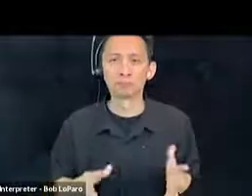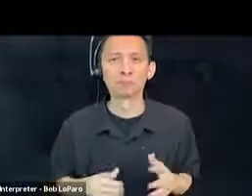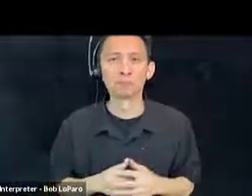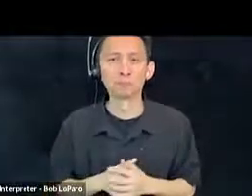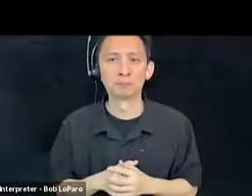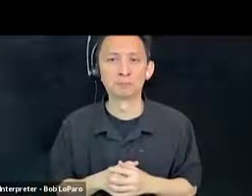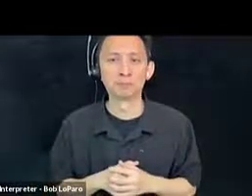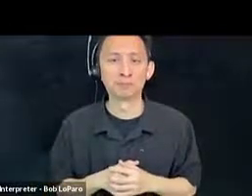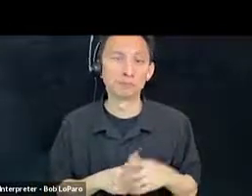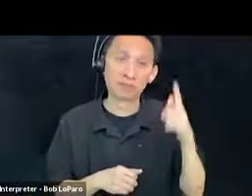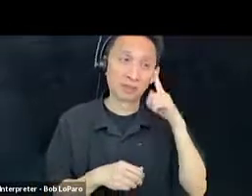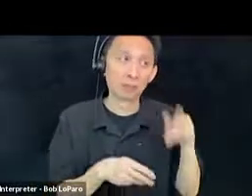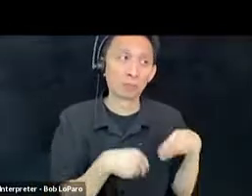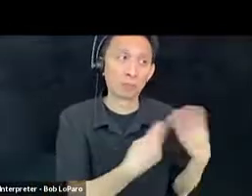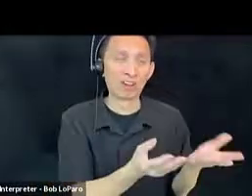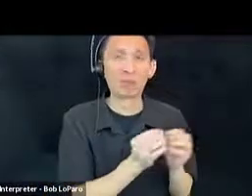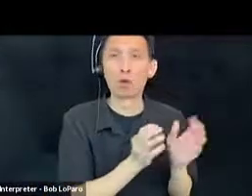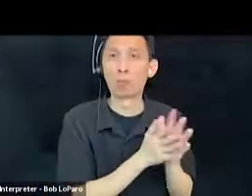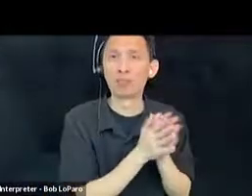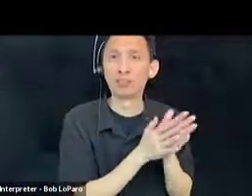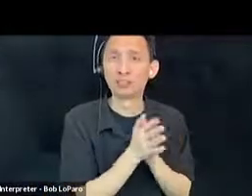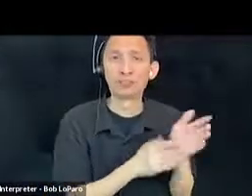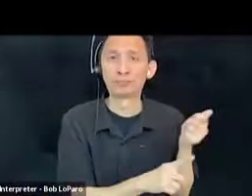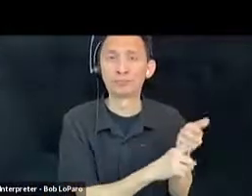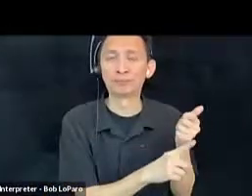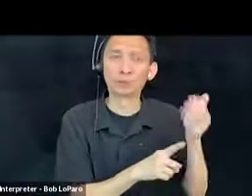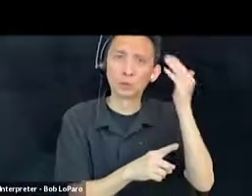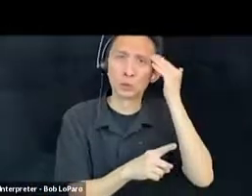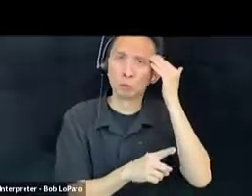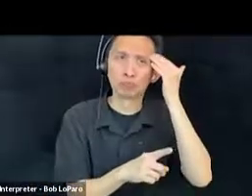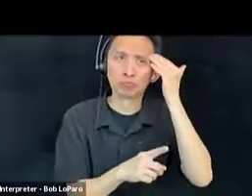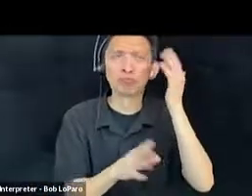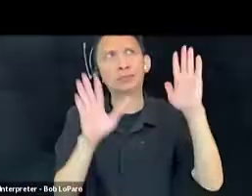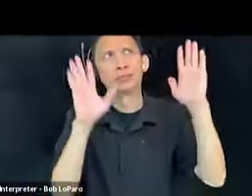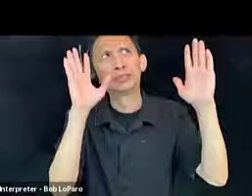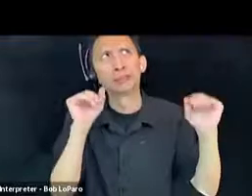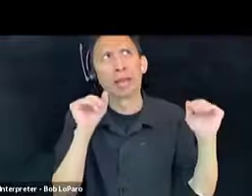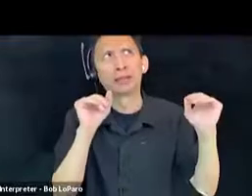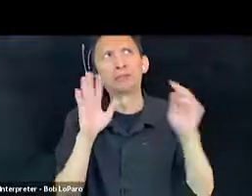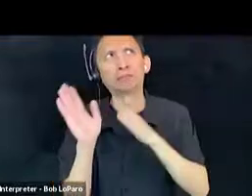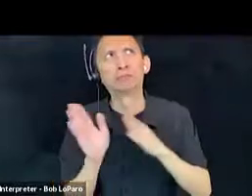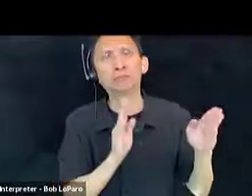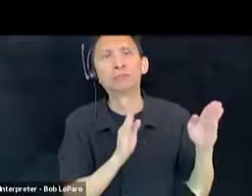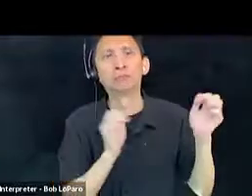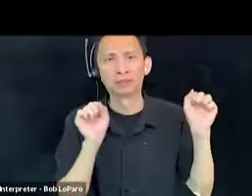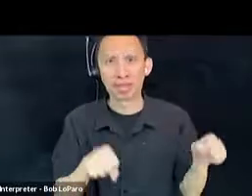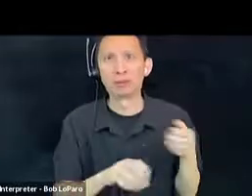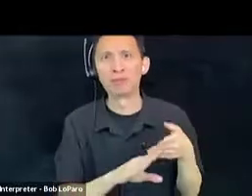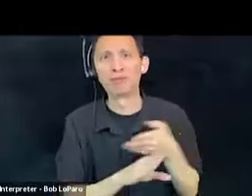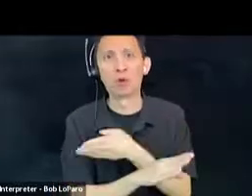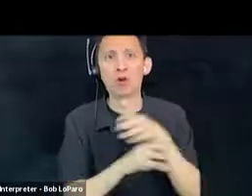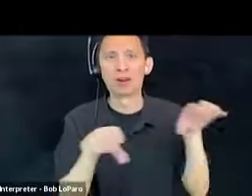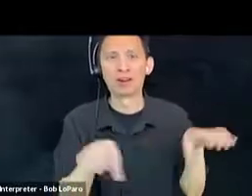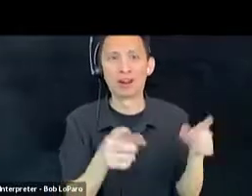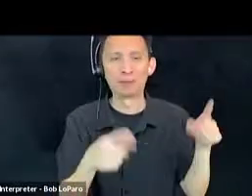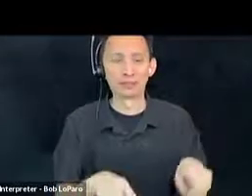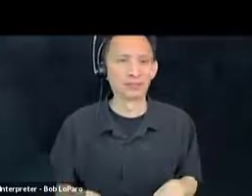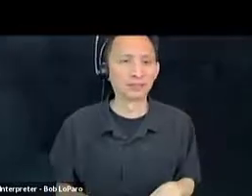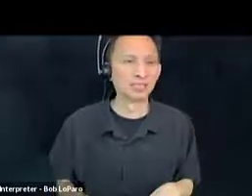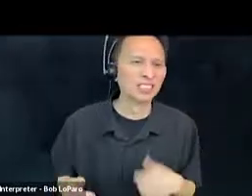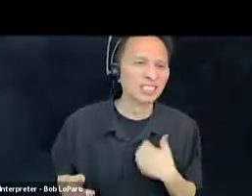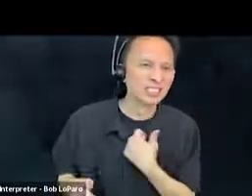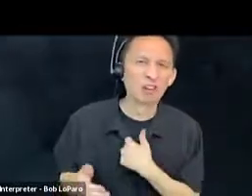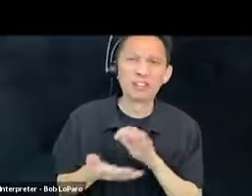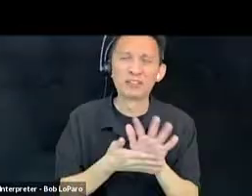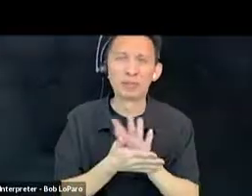i think motivating for him and again he knew what to expect and the cool thing in this video you'll see and again sorry about the quality